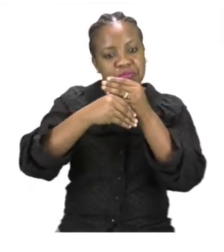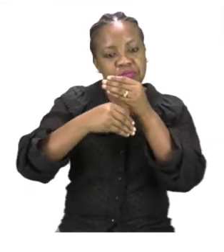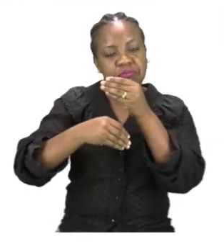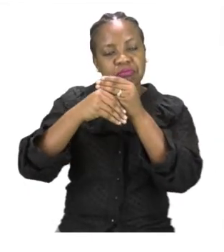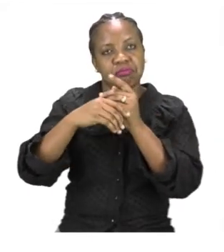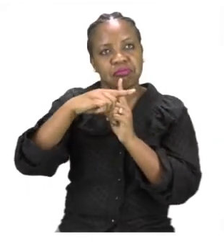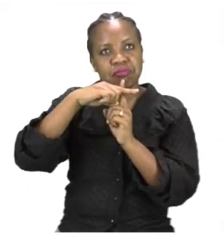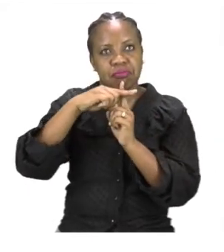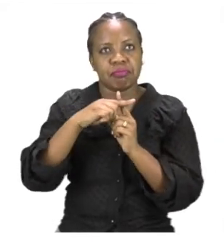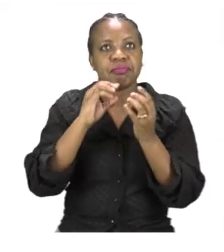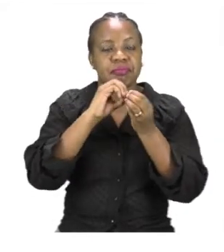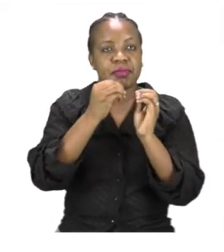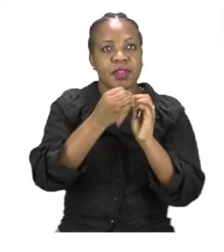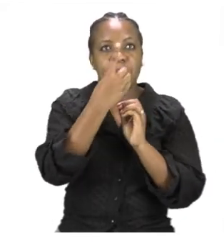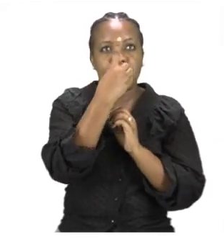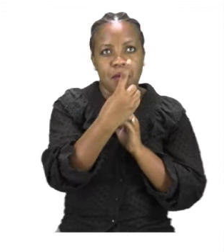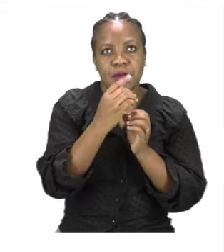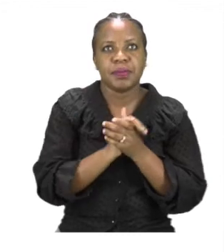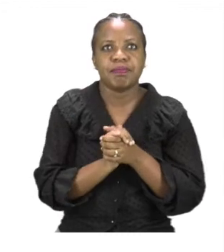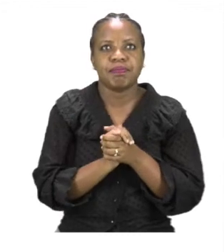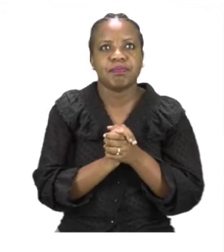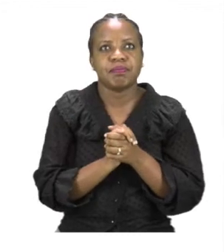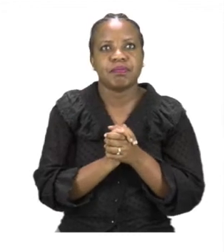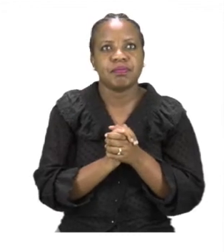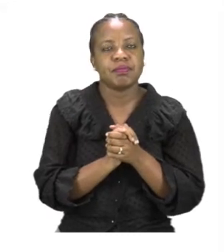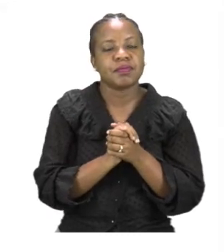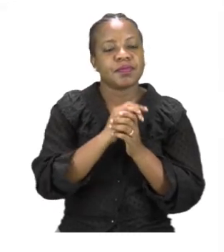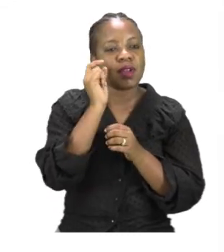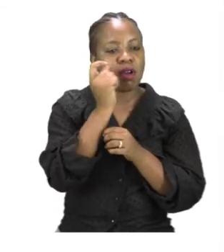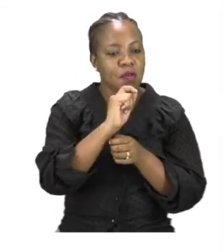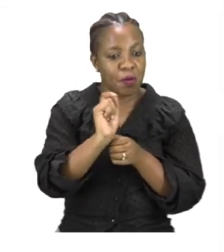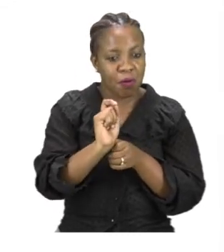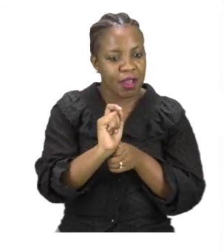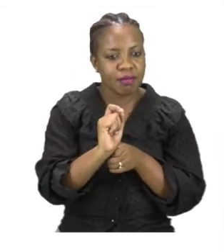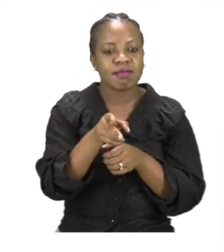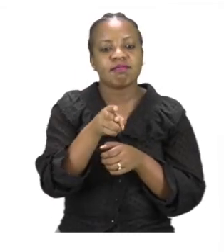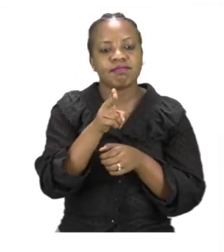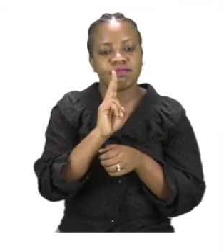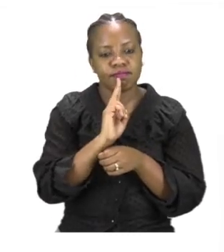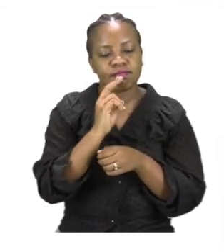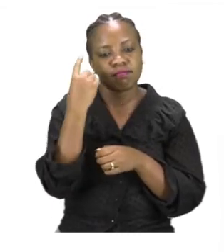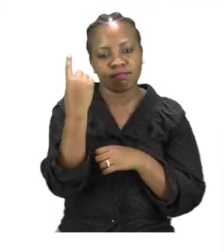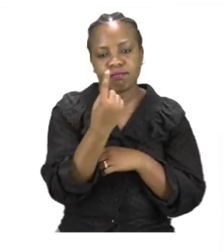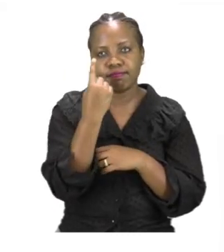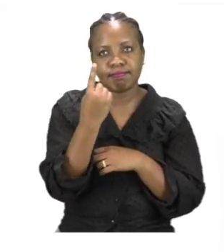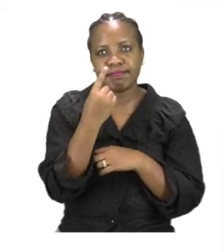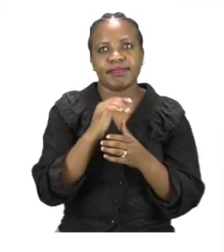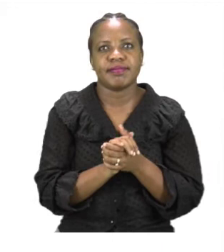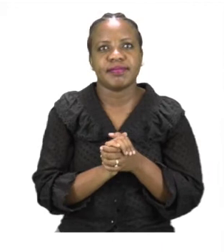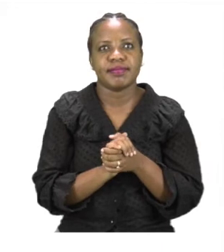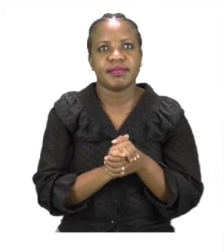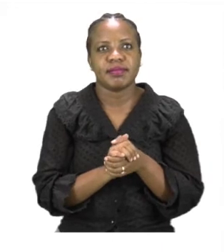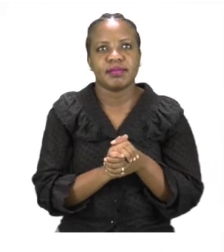1. Number 1 is saying, write only the answers. Now that's a bit tricky when